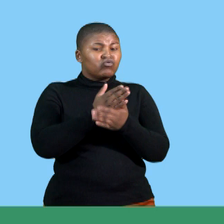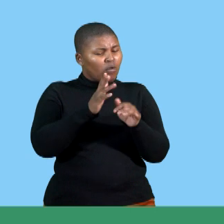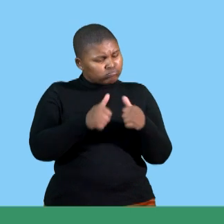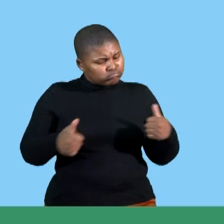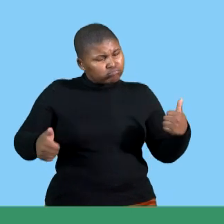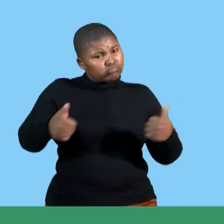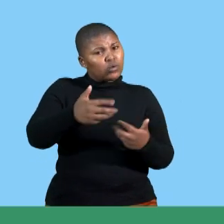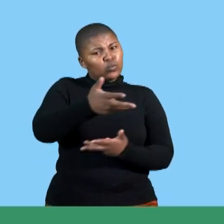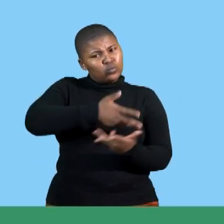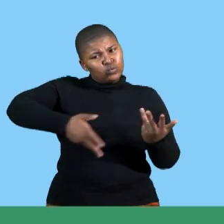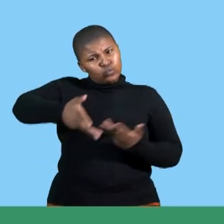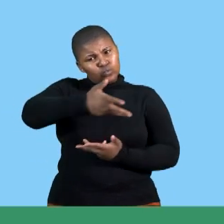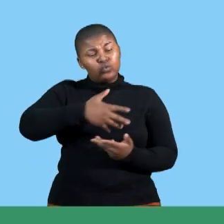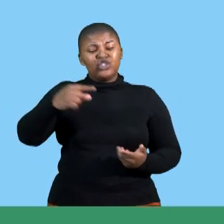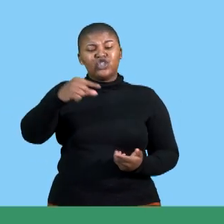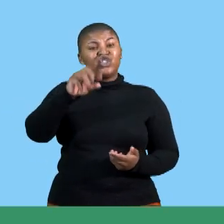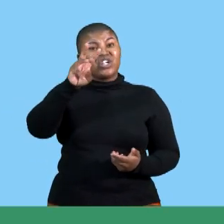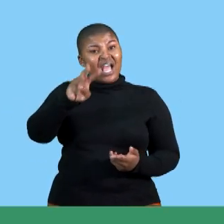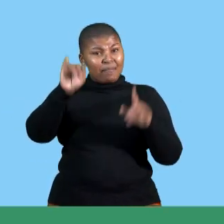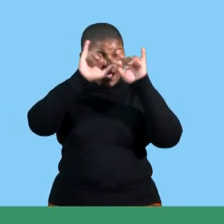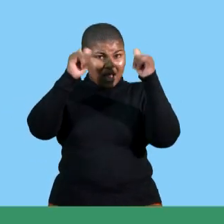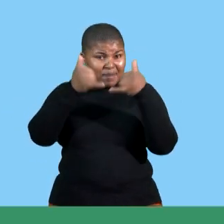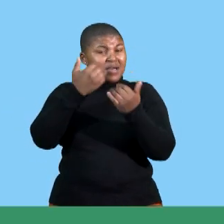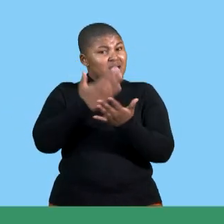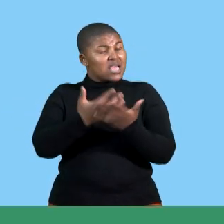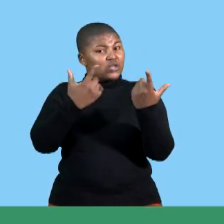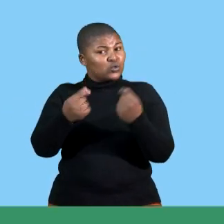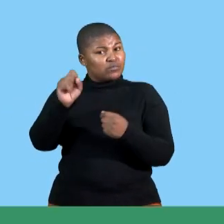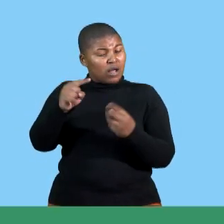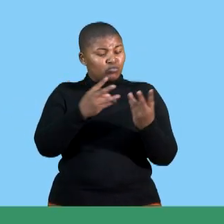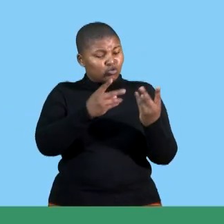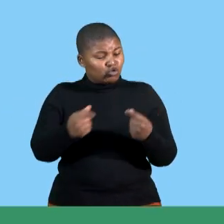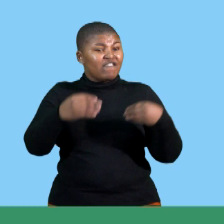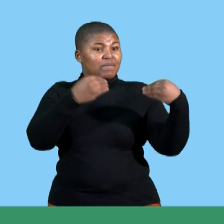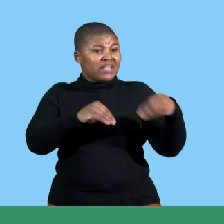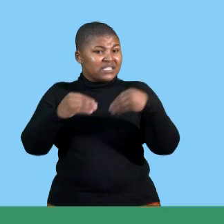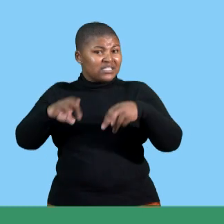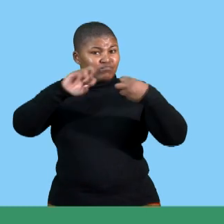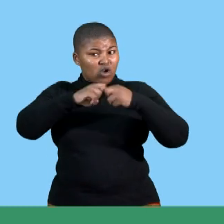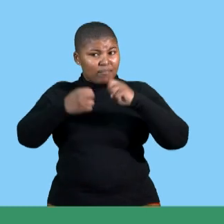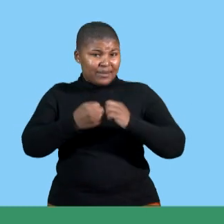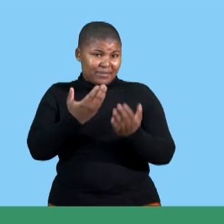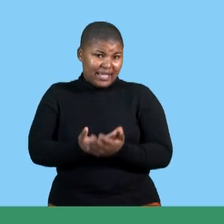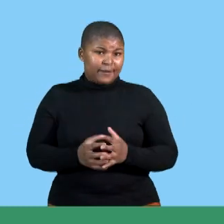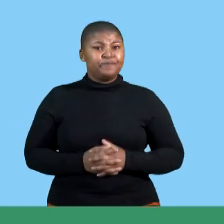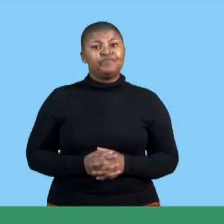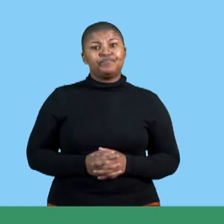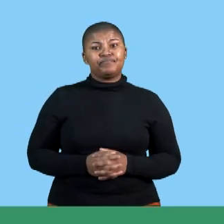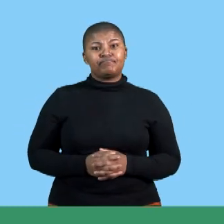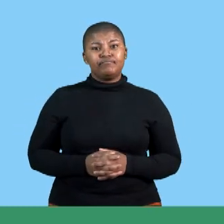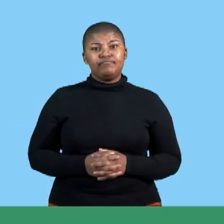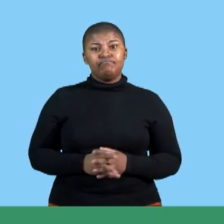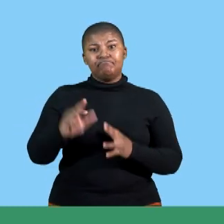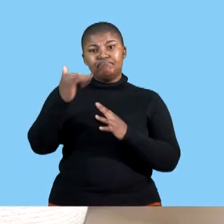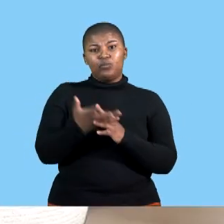those are the ways in which a GM can use the creative thinking to solve the business problems. All